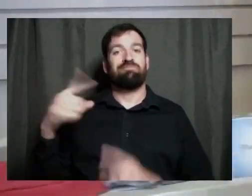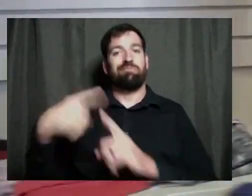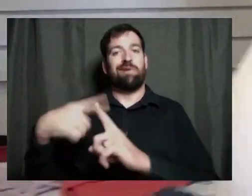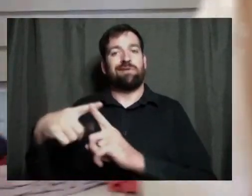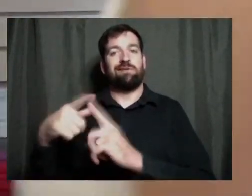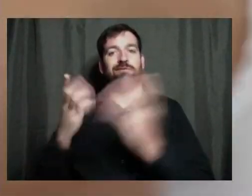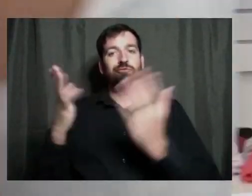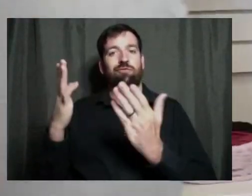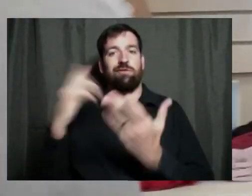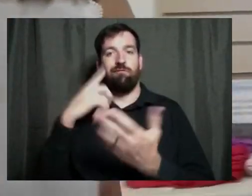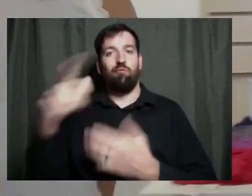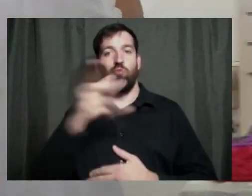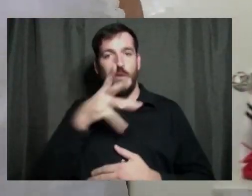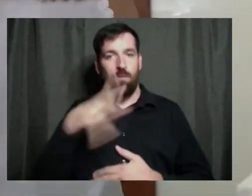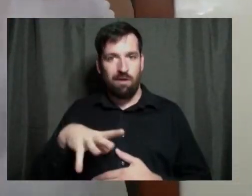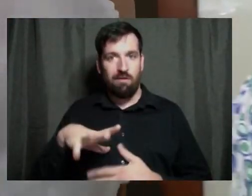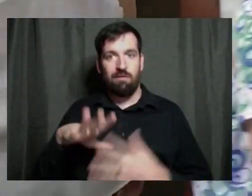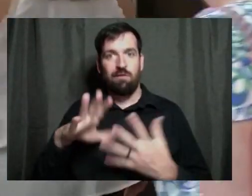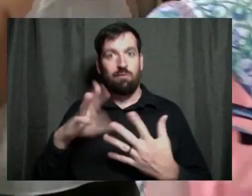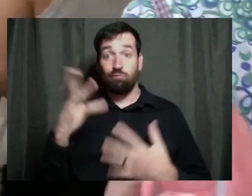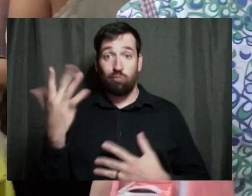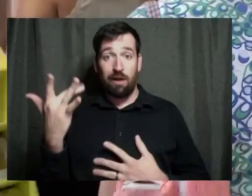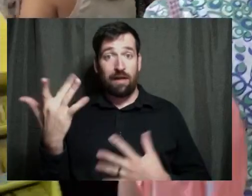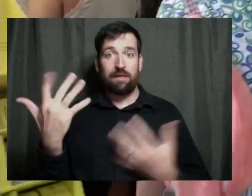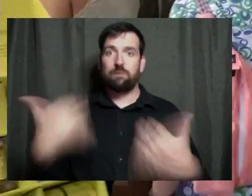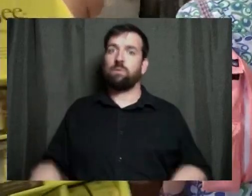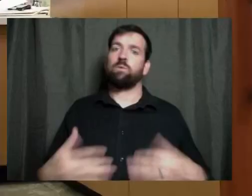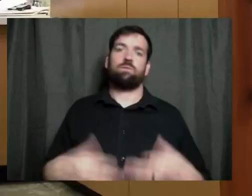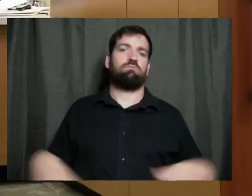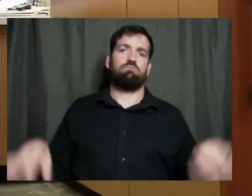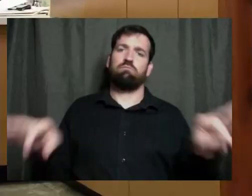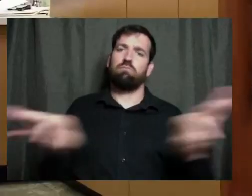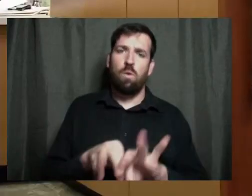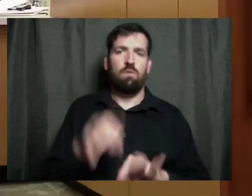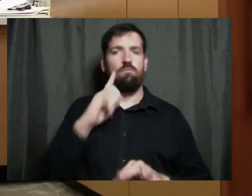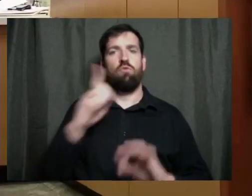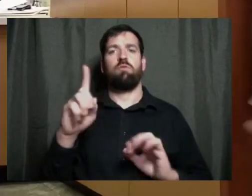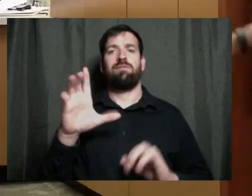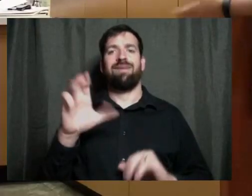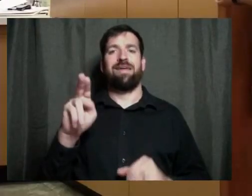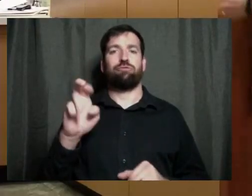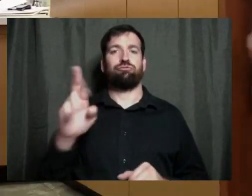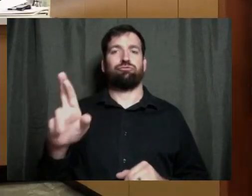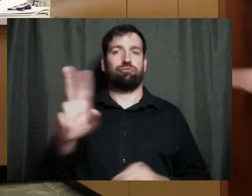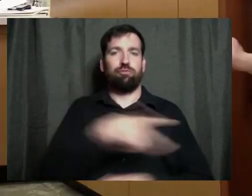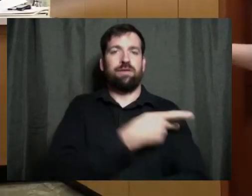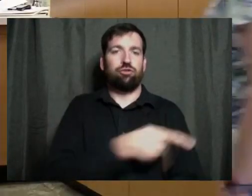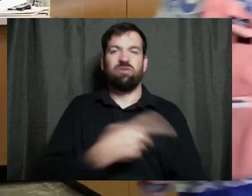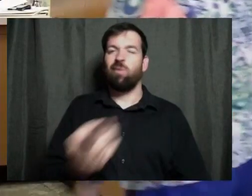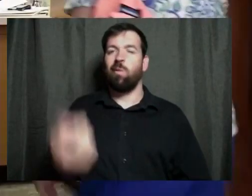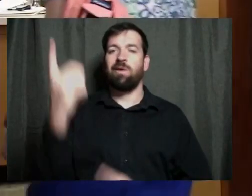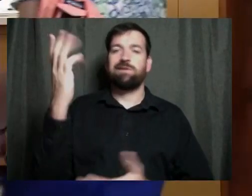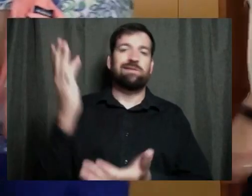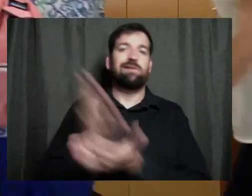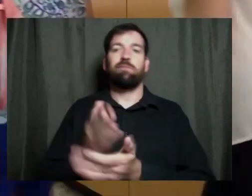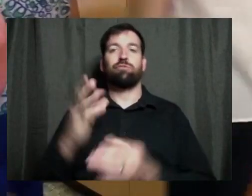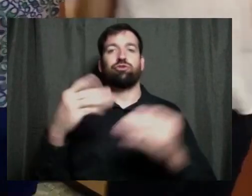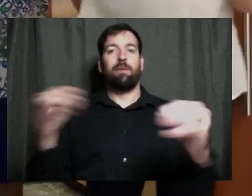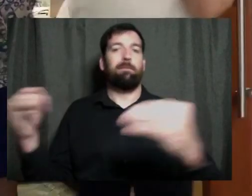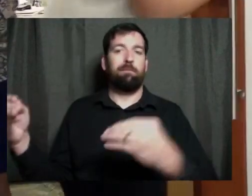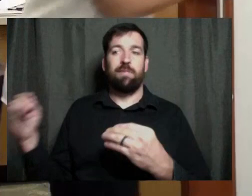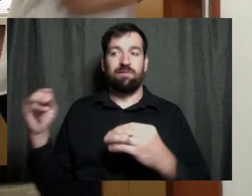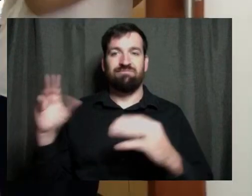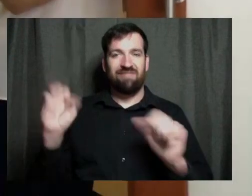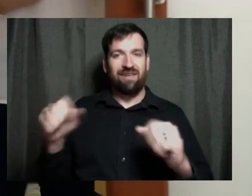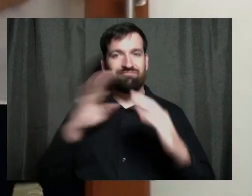it's simply necessary for cancer patients in our area. It's one-stop shopping, giving women a reason to smile and, of course,